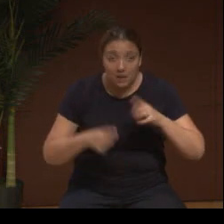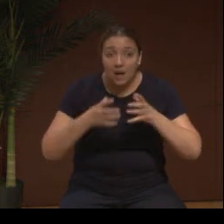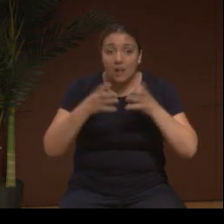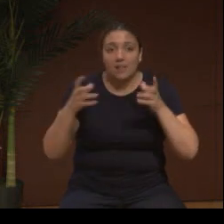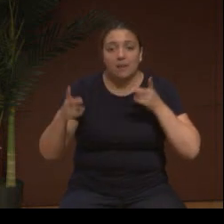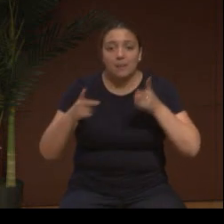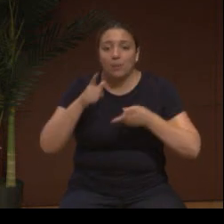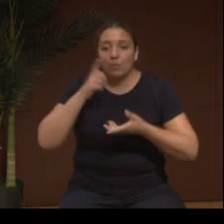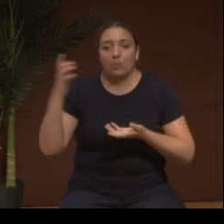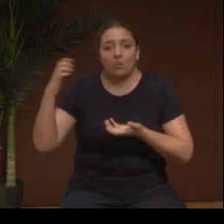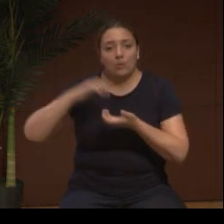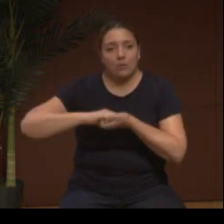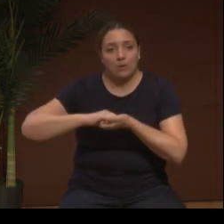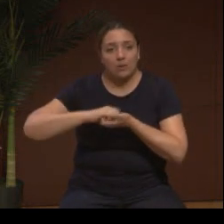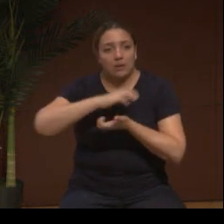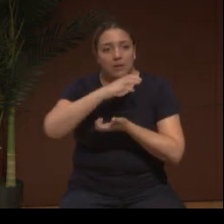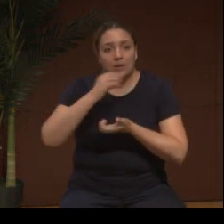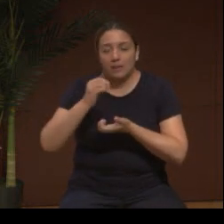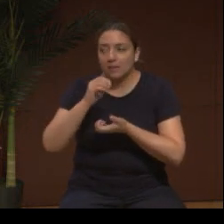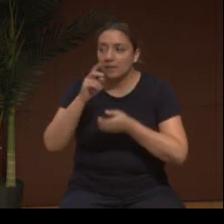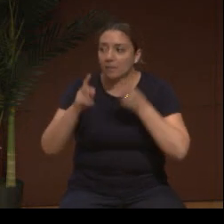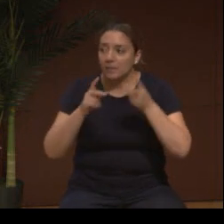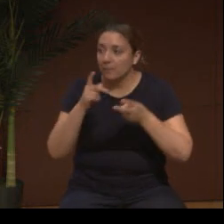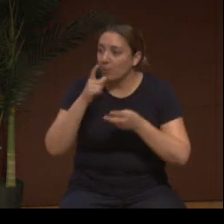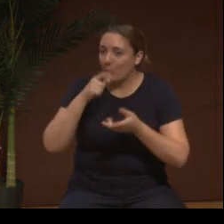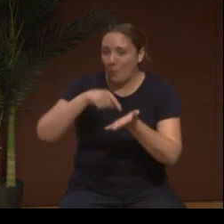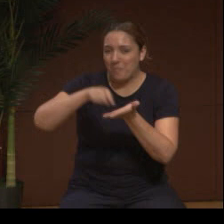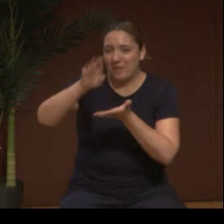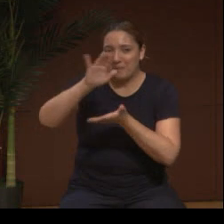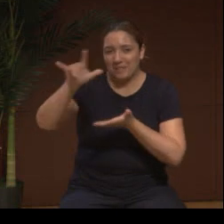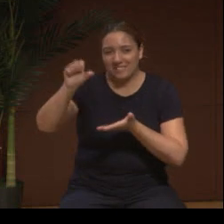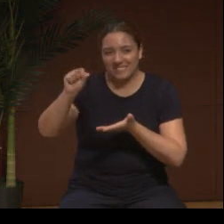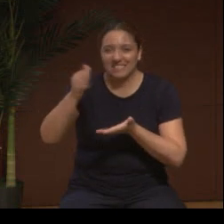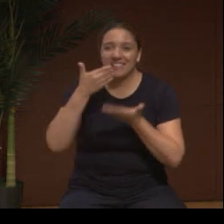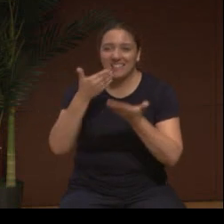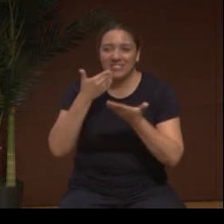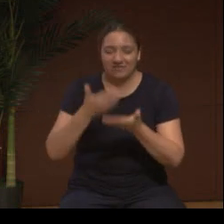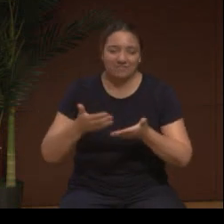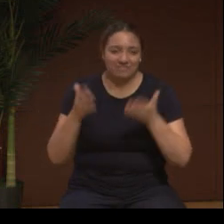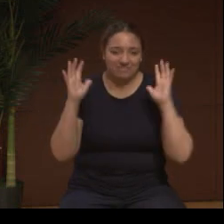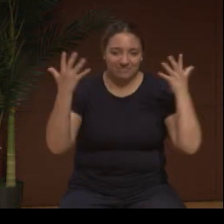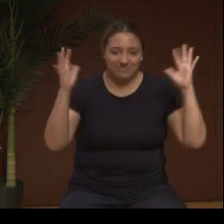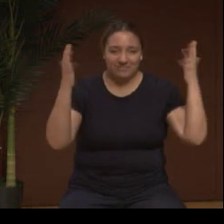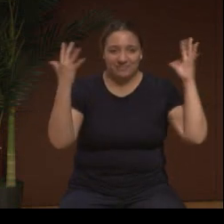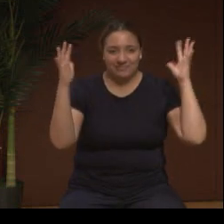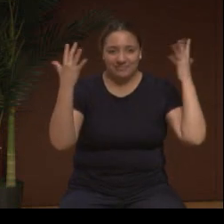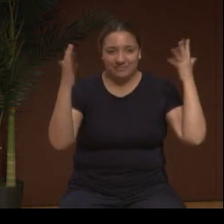very useful. And then finally, we thank the folks that pay the bills. So, thank you all.